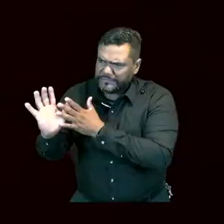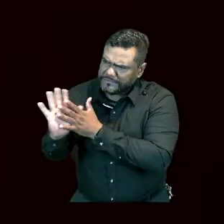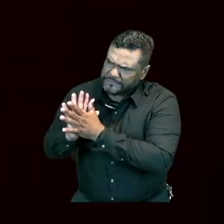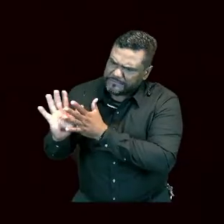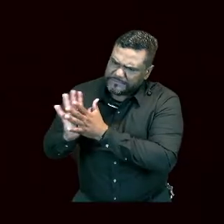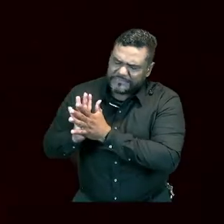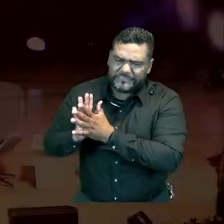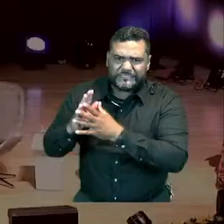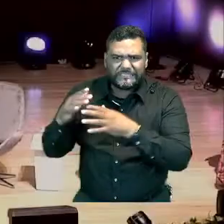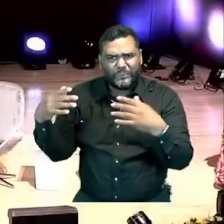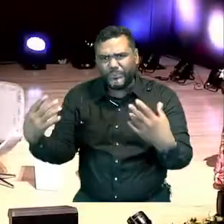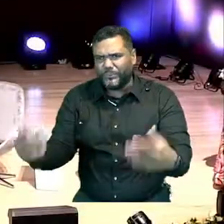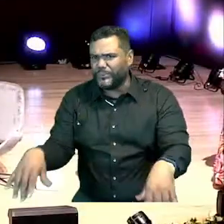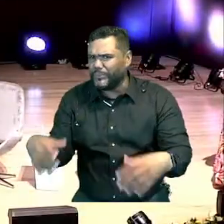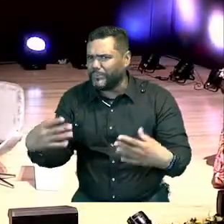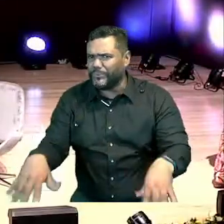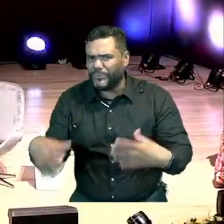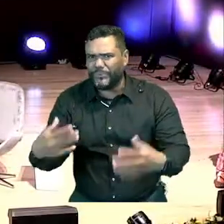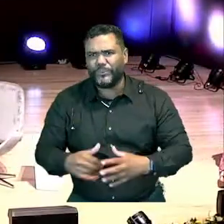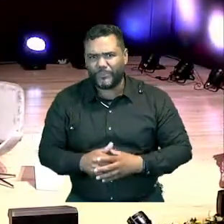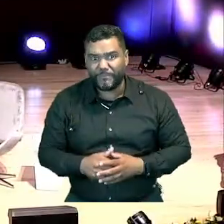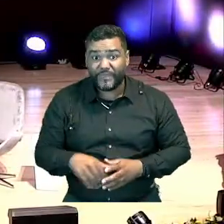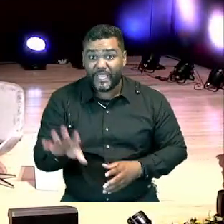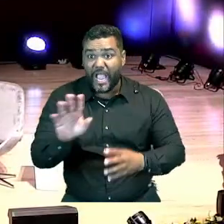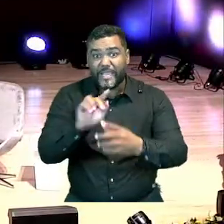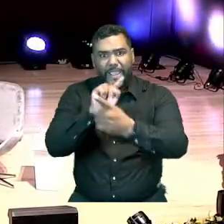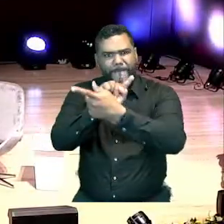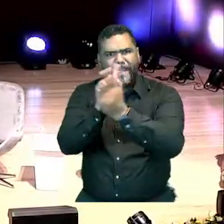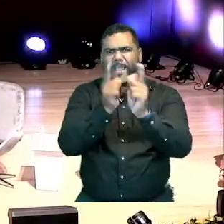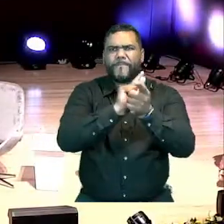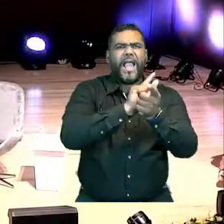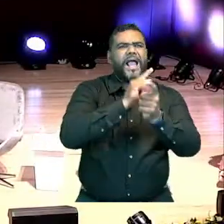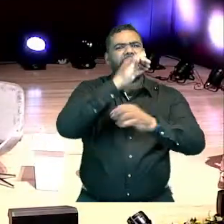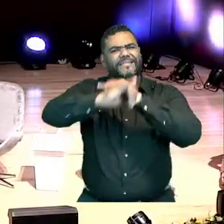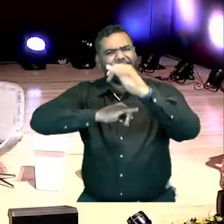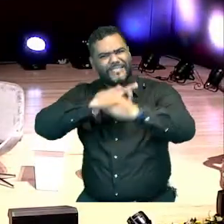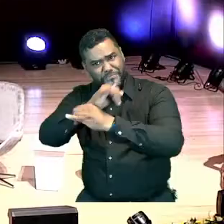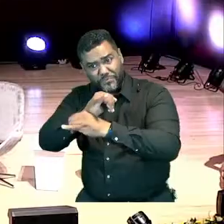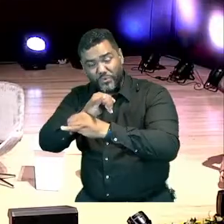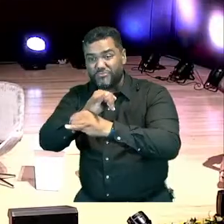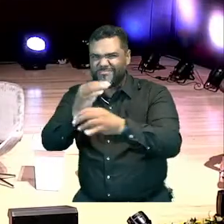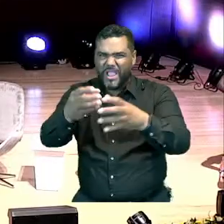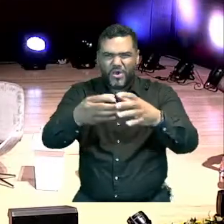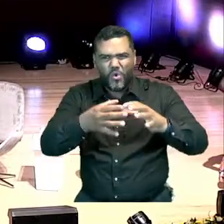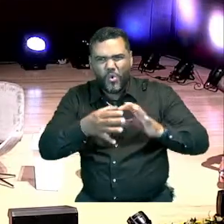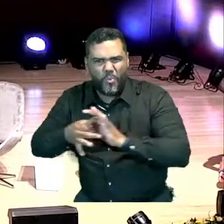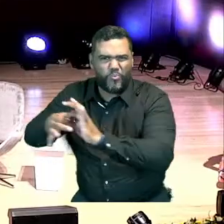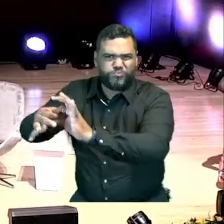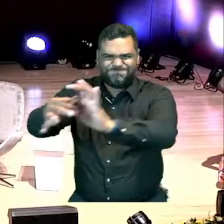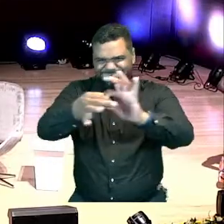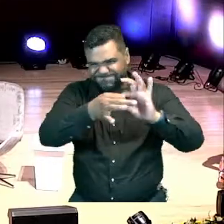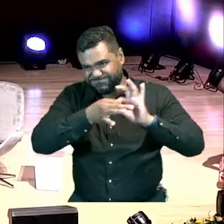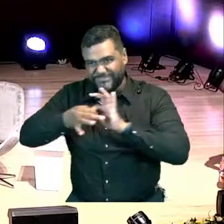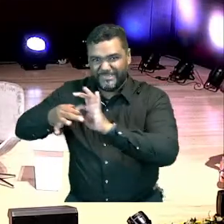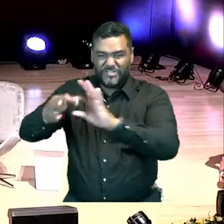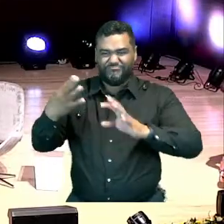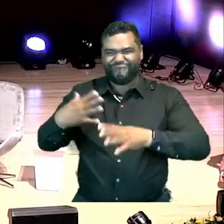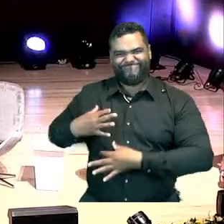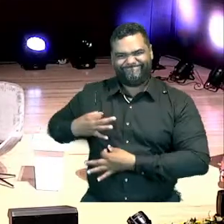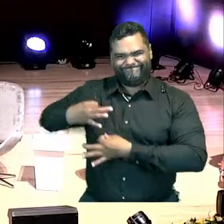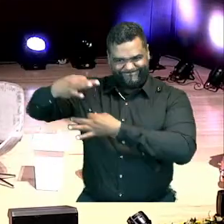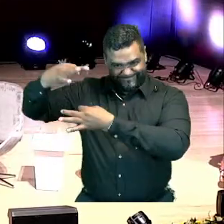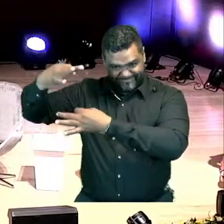How many stories that allow us to come together in this international gathering, together for